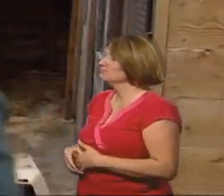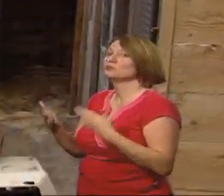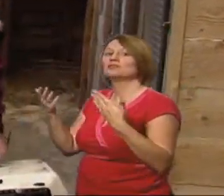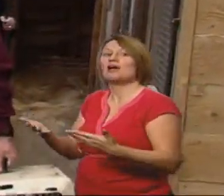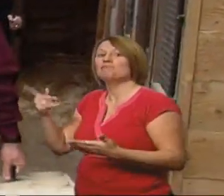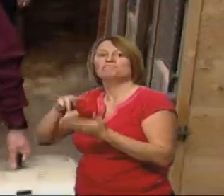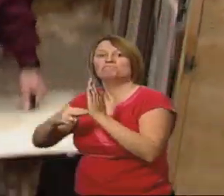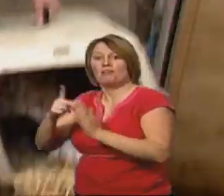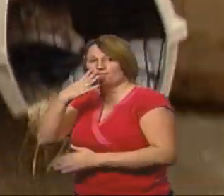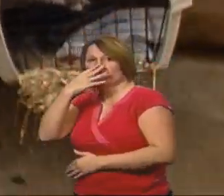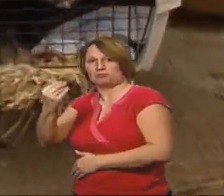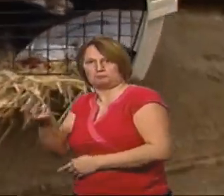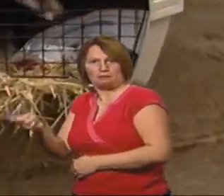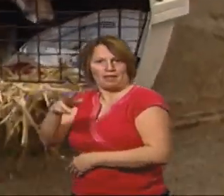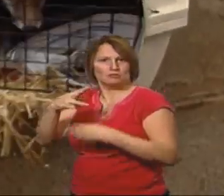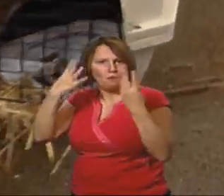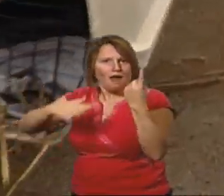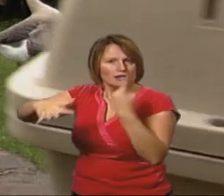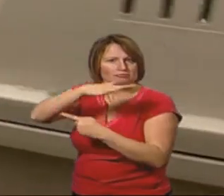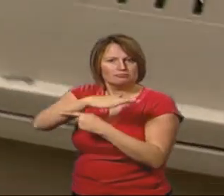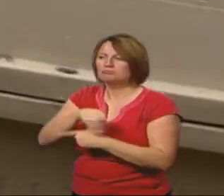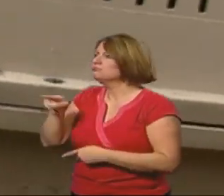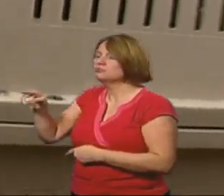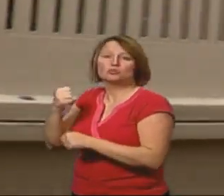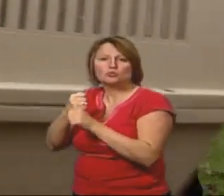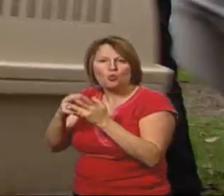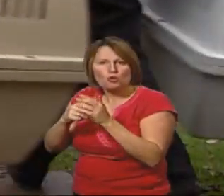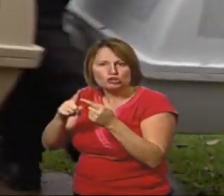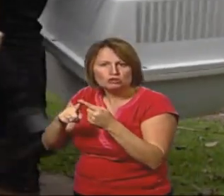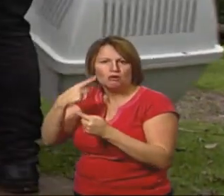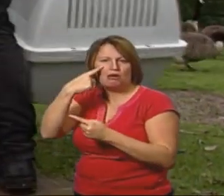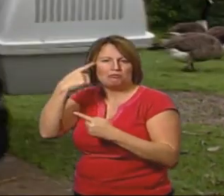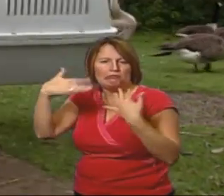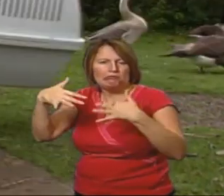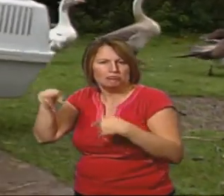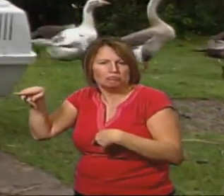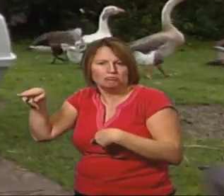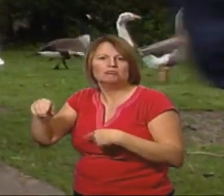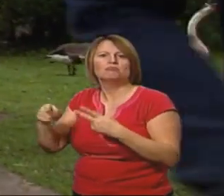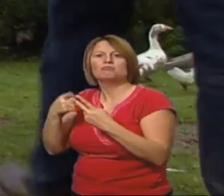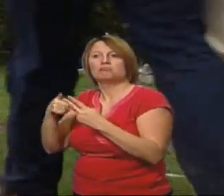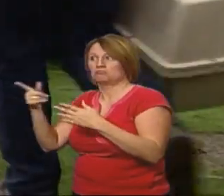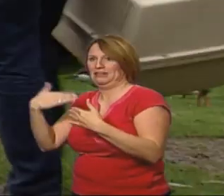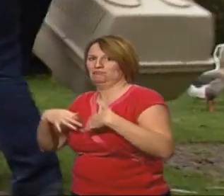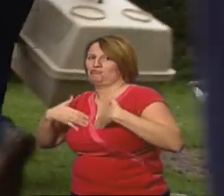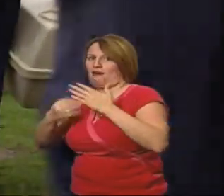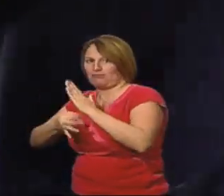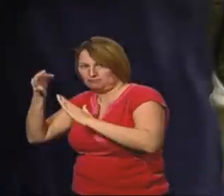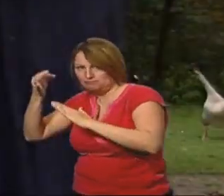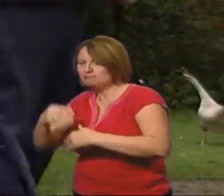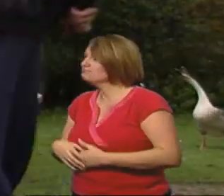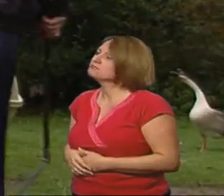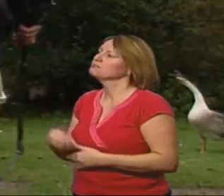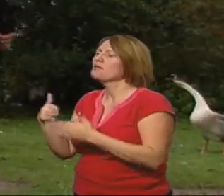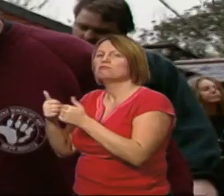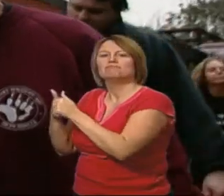Today, we're going to release some foxes back to the wild. One of them is George, the fox that had a bad injury to its eye, who is now fully